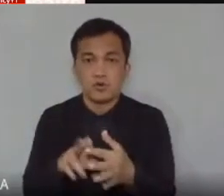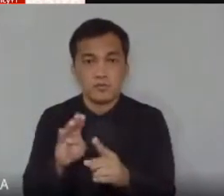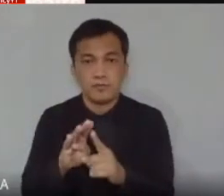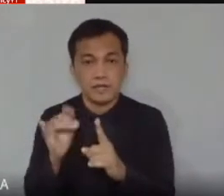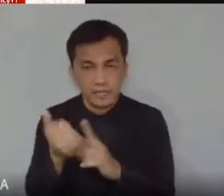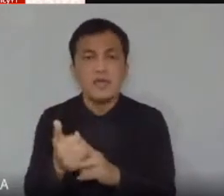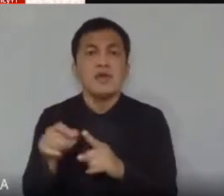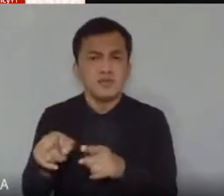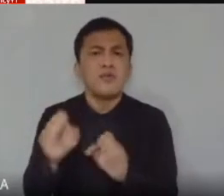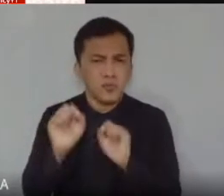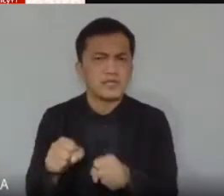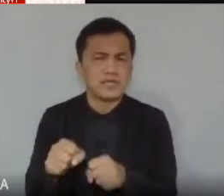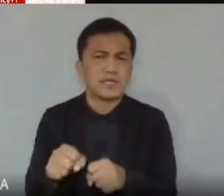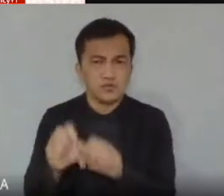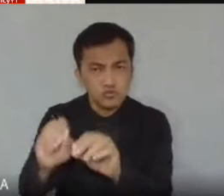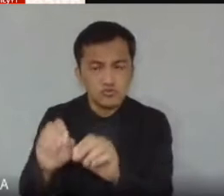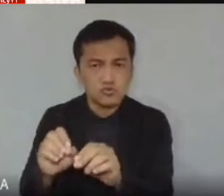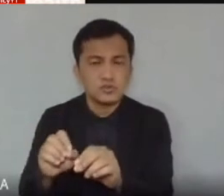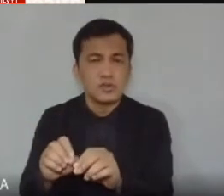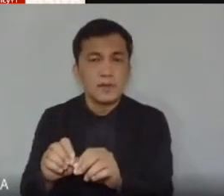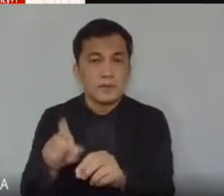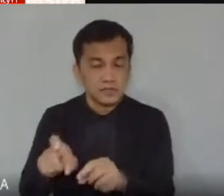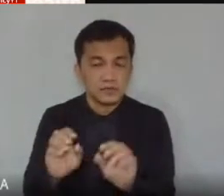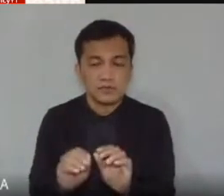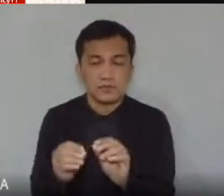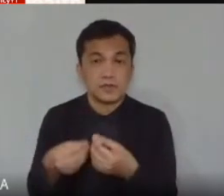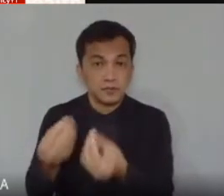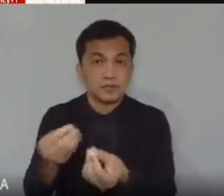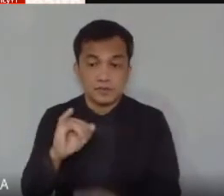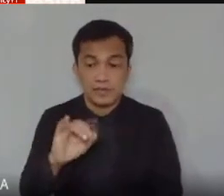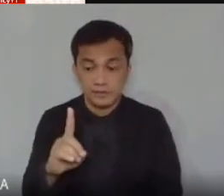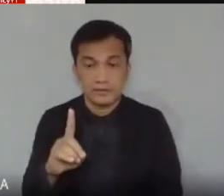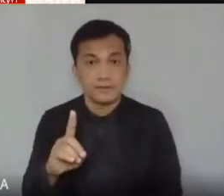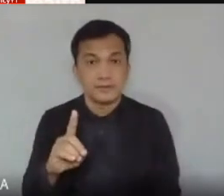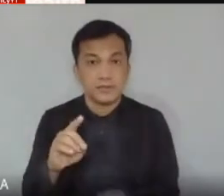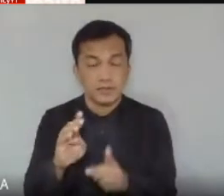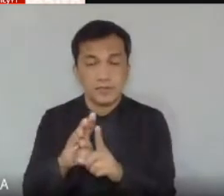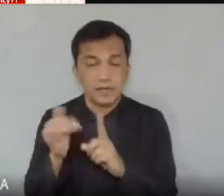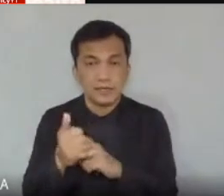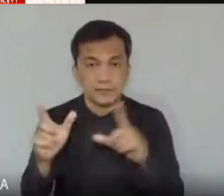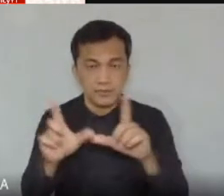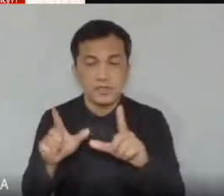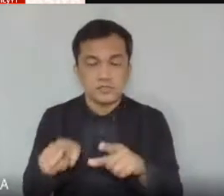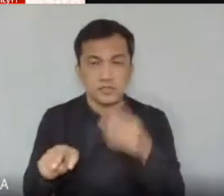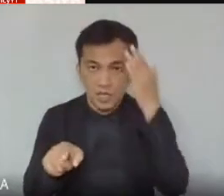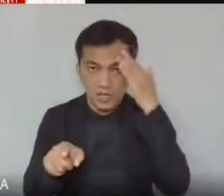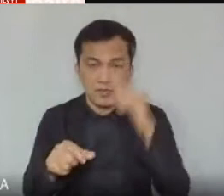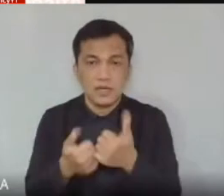on the lalo na po our equipment is with an ECG, which is Bluetooth. We have an ultrasound